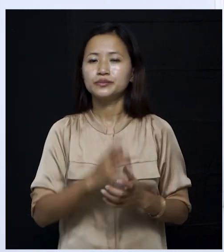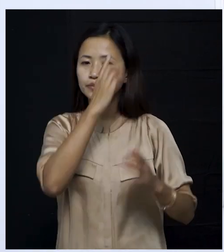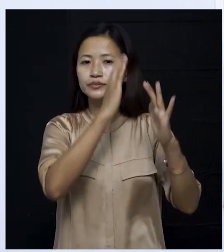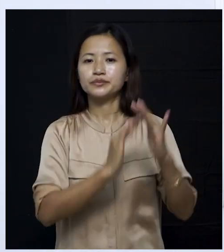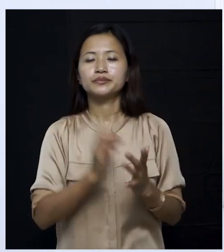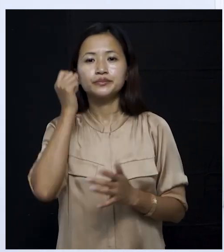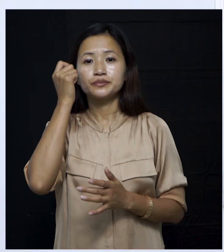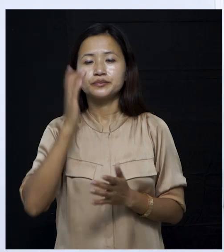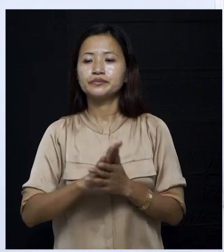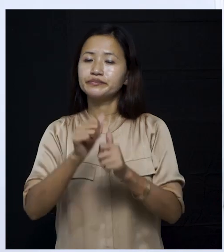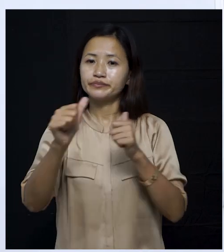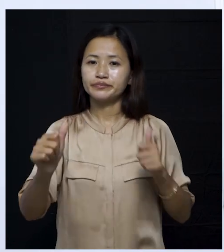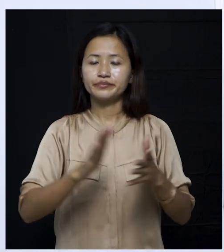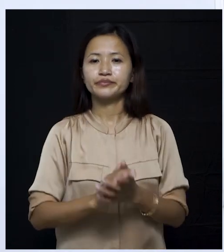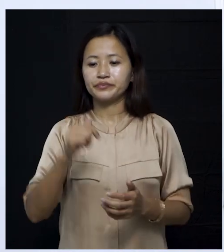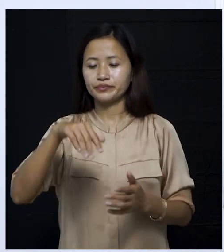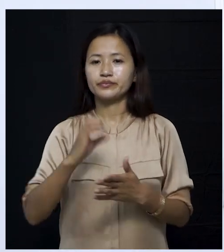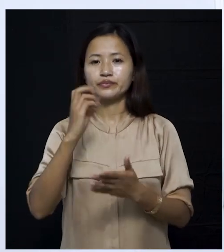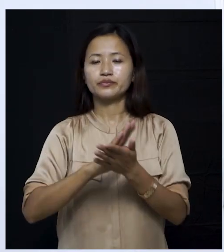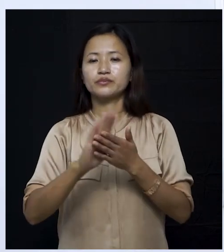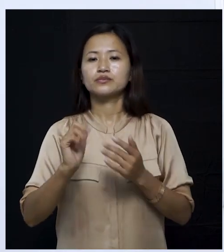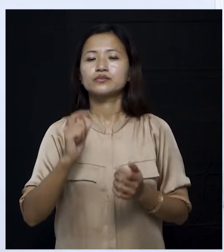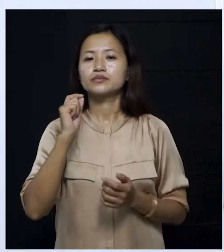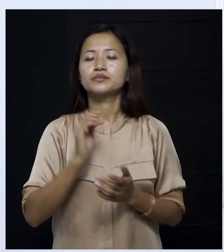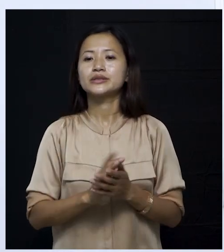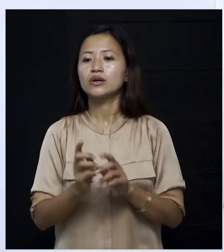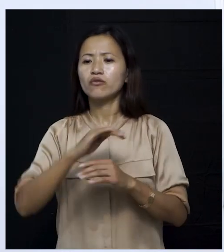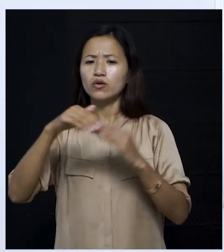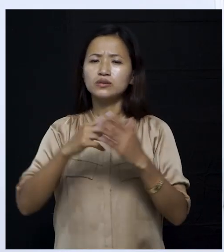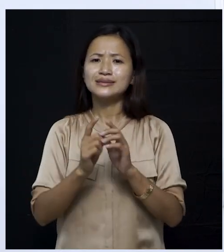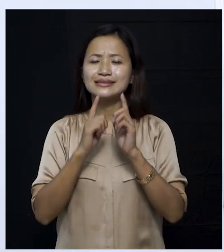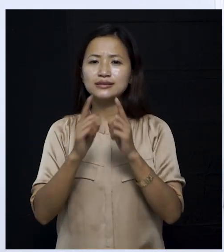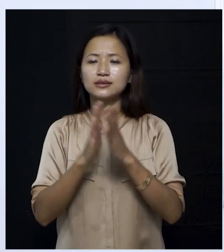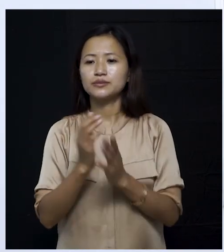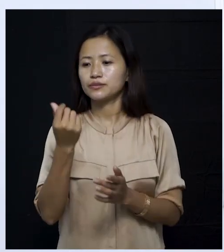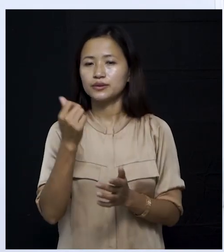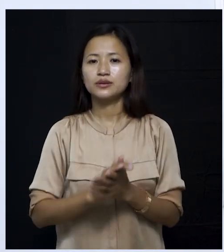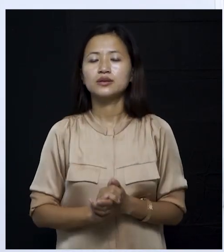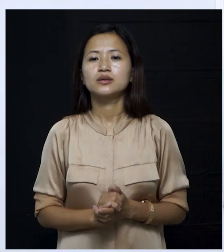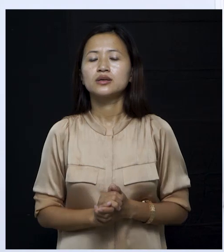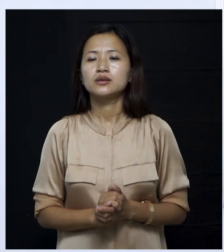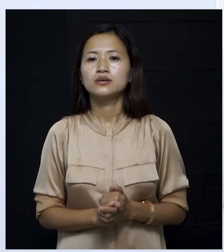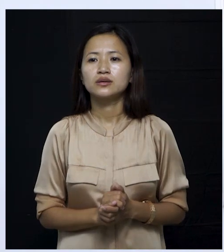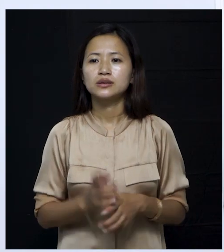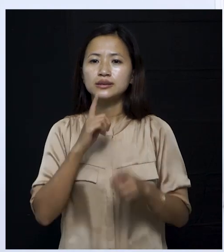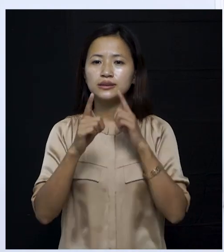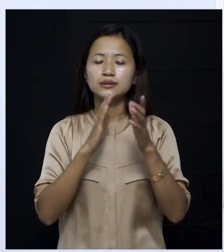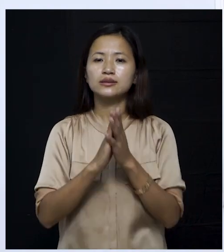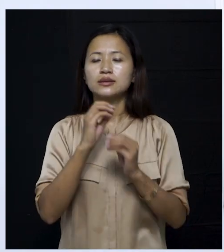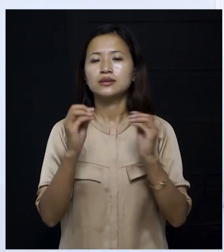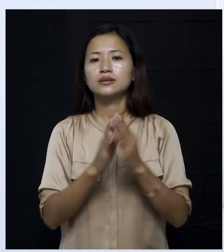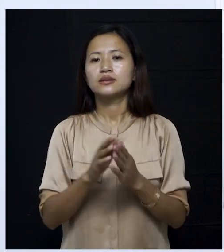hope you have understood that far. In this chapter, we had already discussed about money. As I've said, we have discussed about